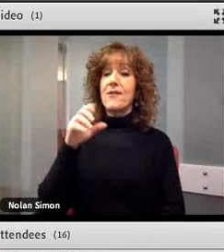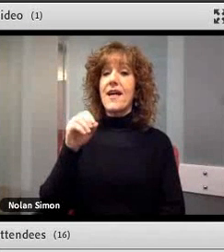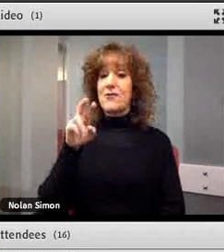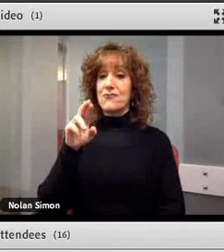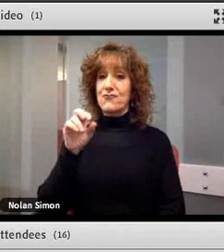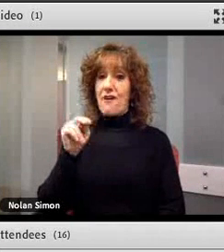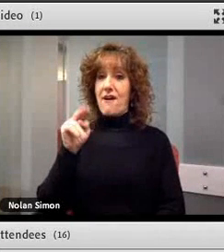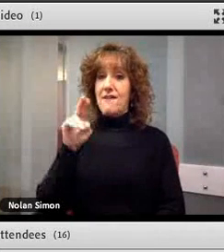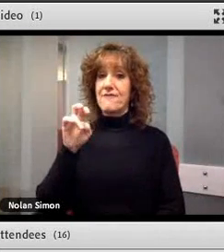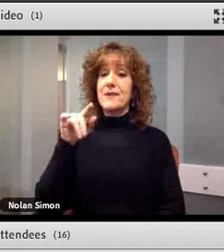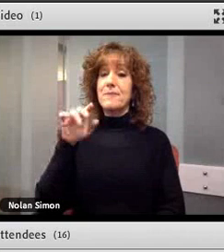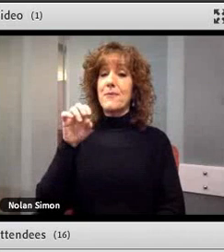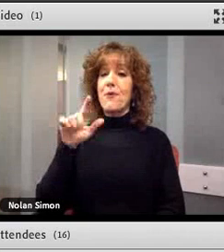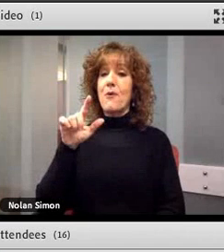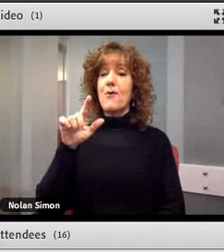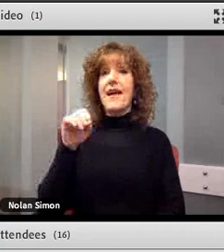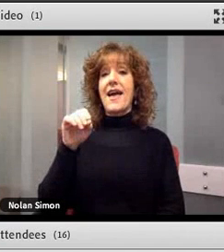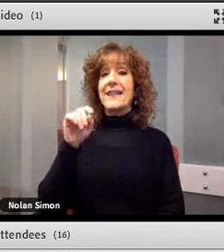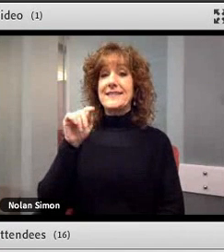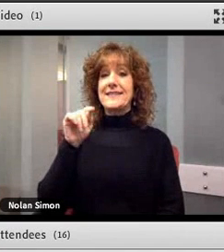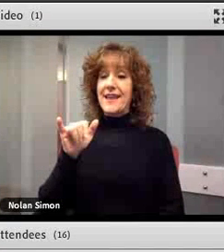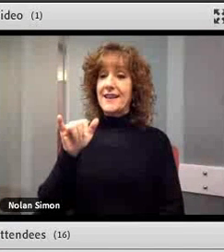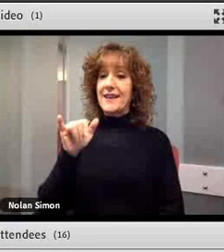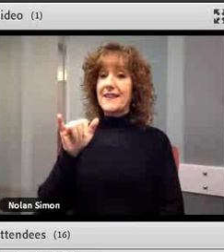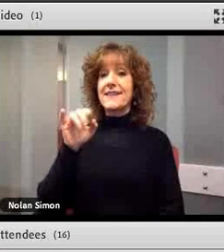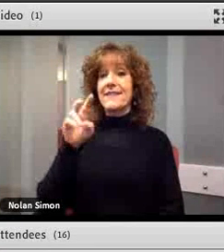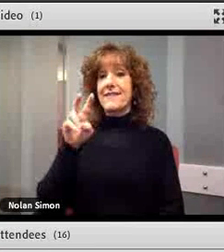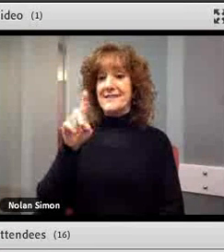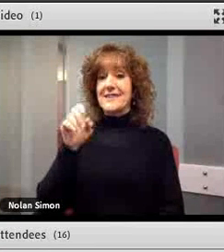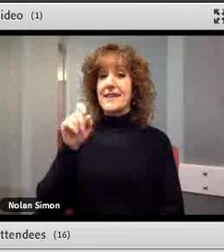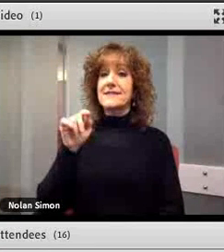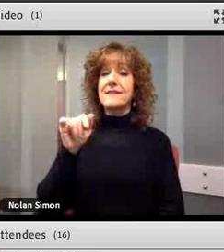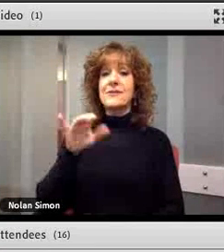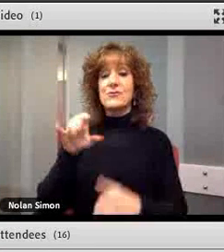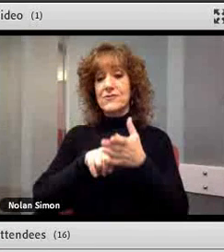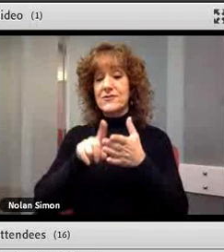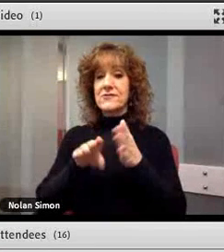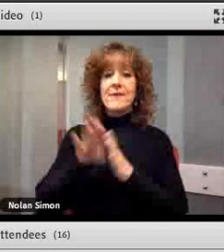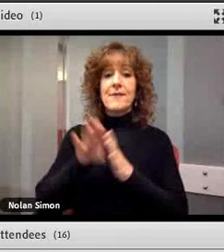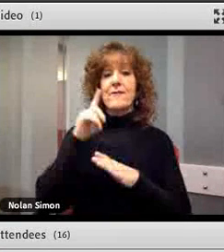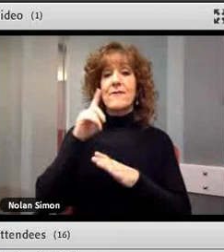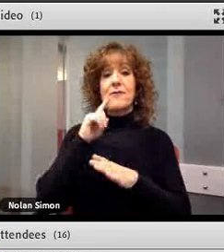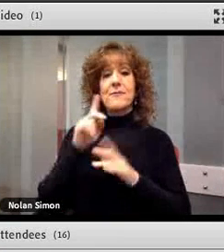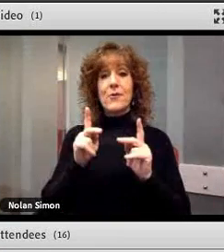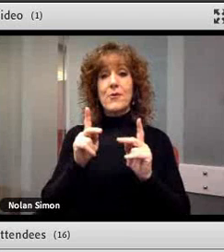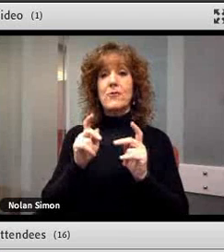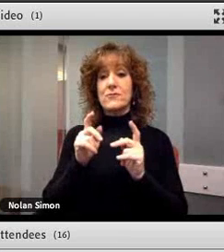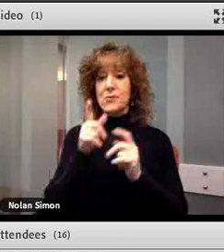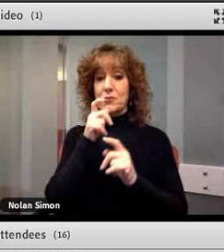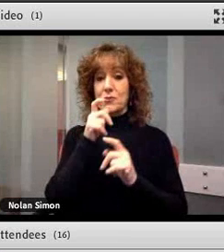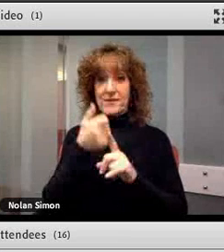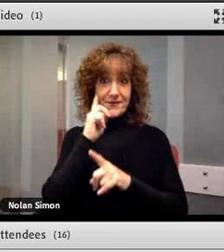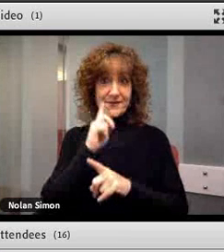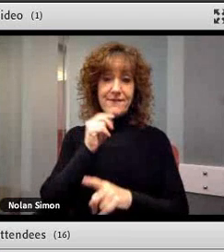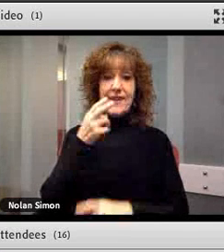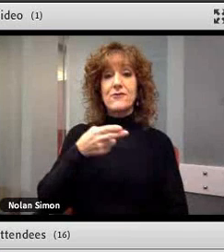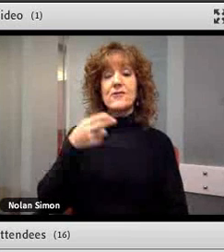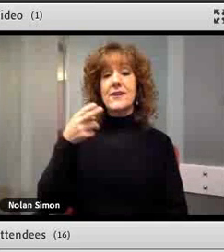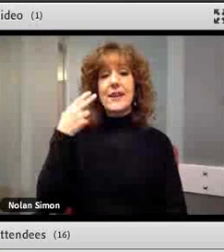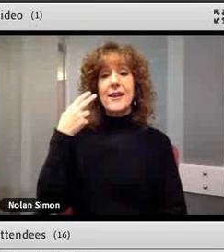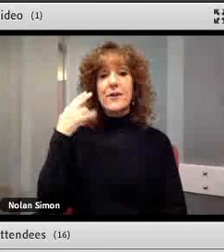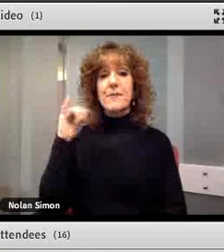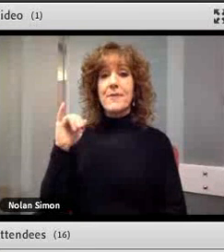colleagues, Ron Vinipol and Teddy Desta, do research and development on behalf of individuals with deafness and